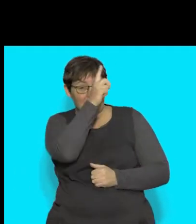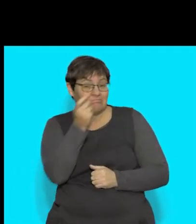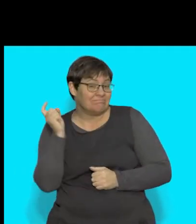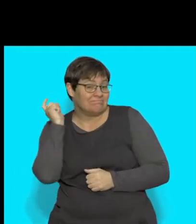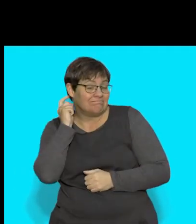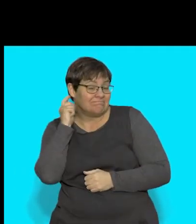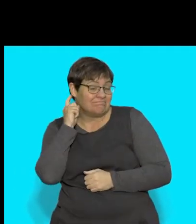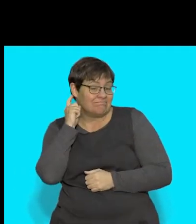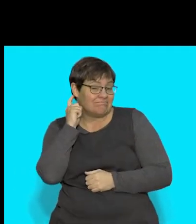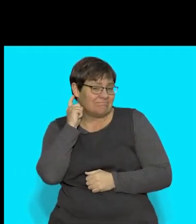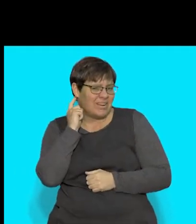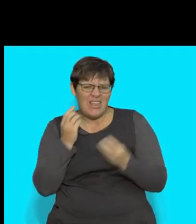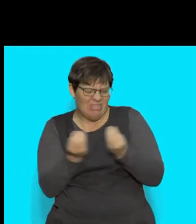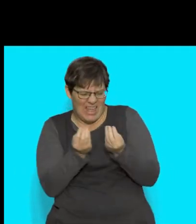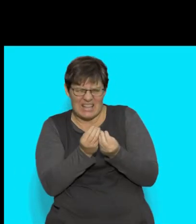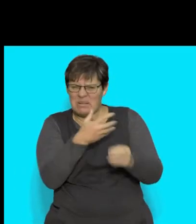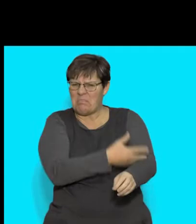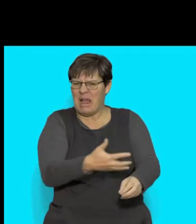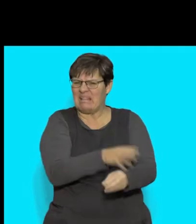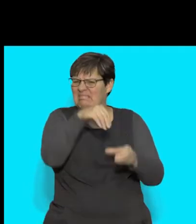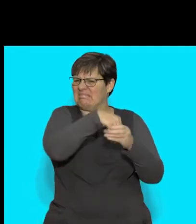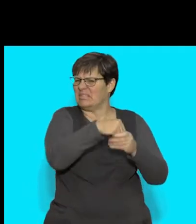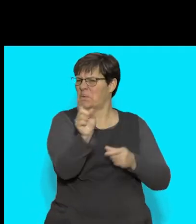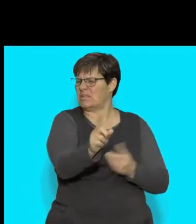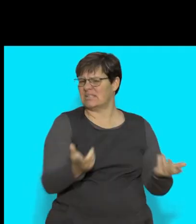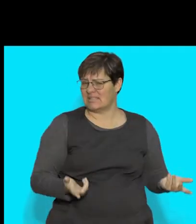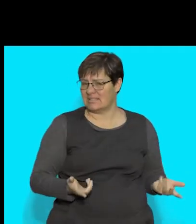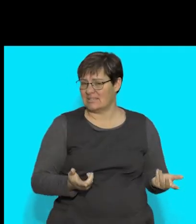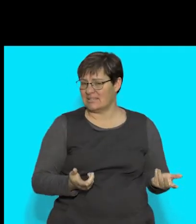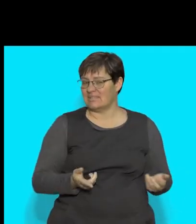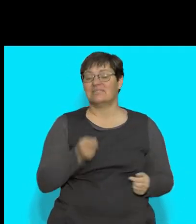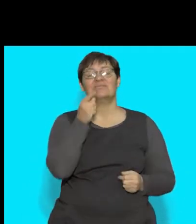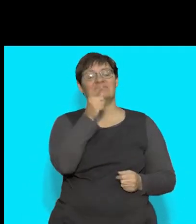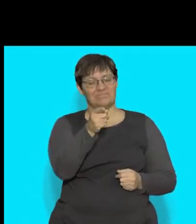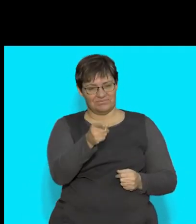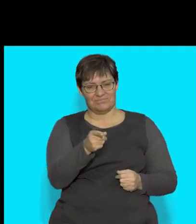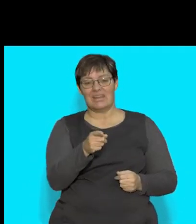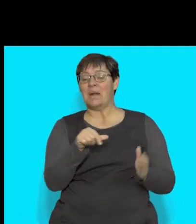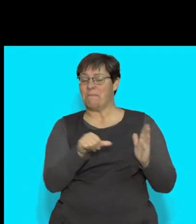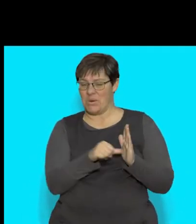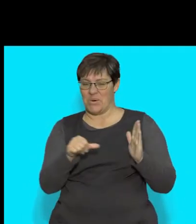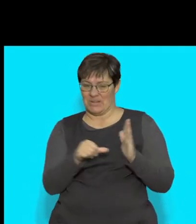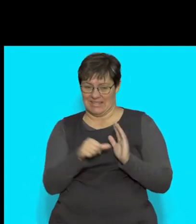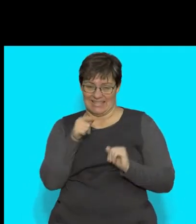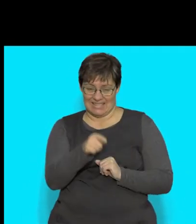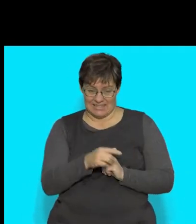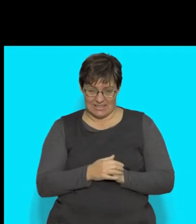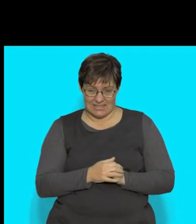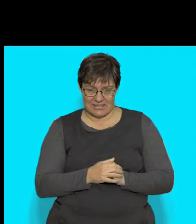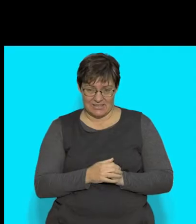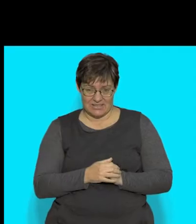you to keep in mind what things in the blood. That is going to be really